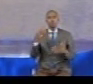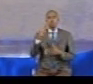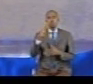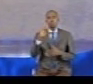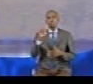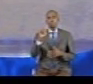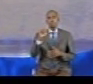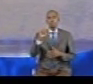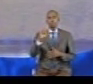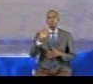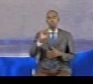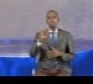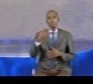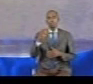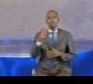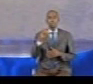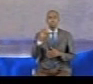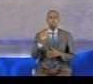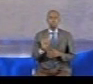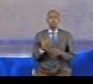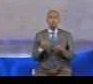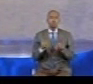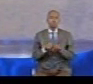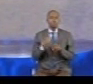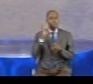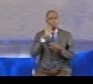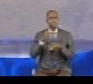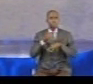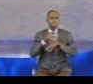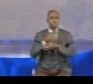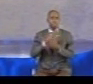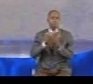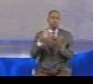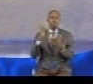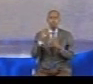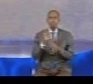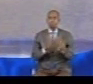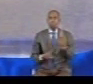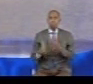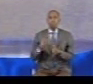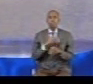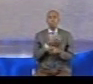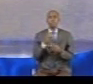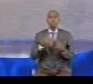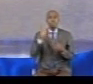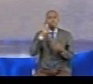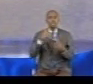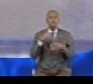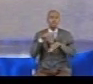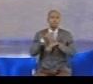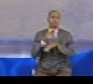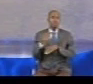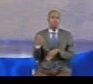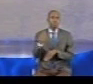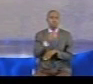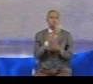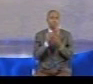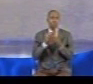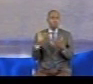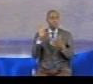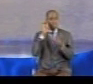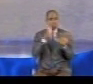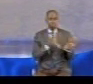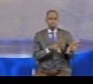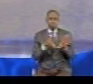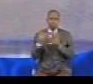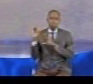he sent away the people. And when he had sent them away, he departed into